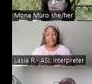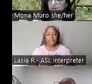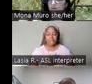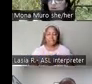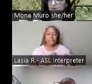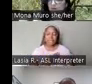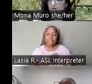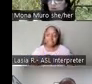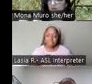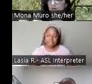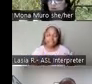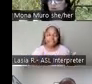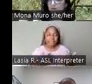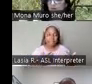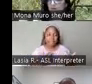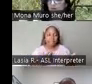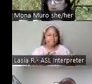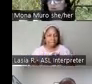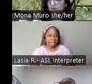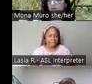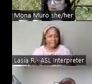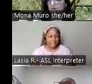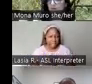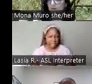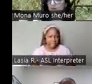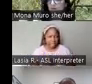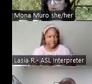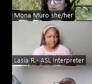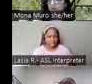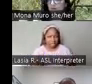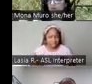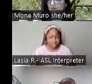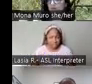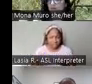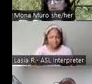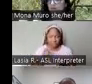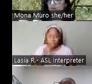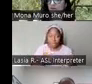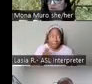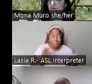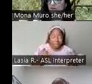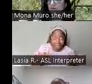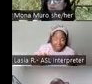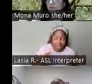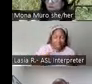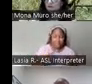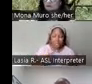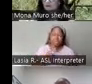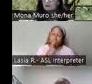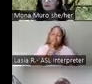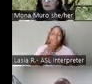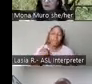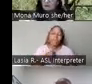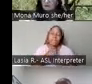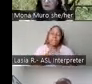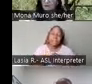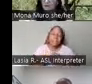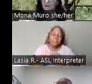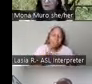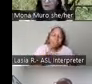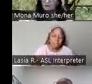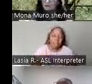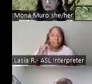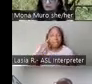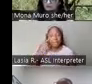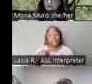our clients, to our survivors. We are not counselors, we are not mental health providers, but we still give that possibility to the